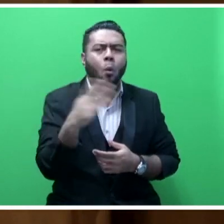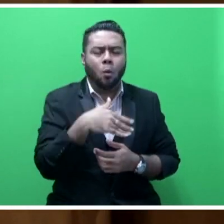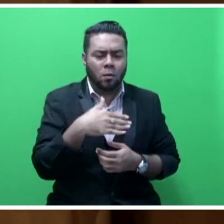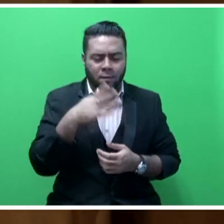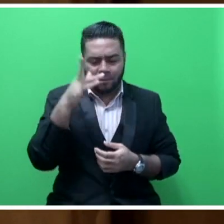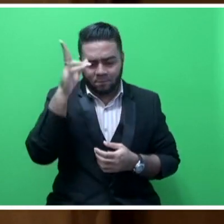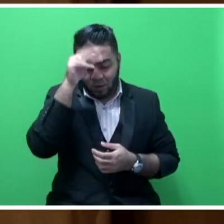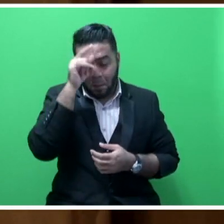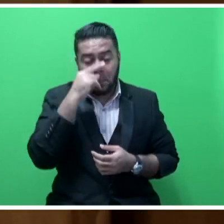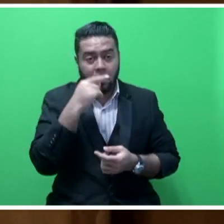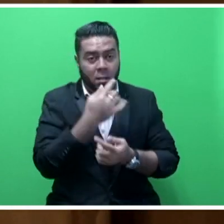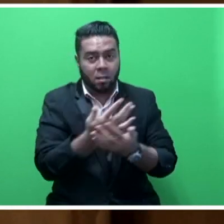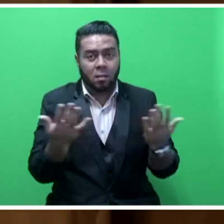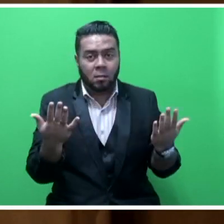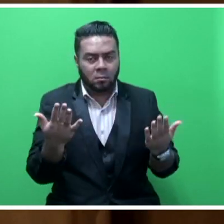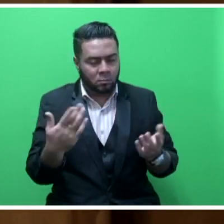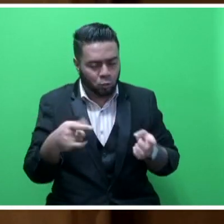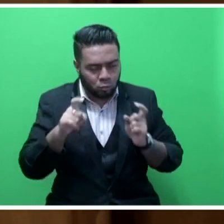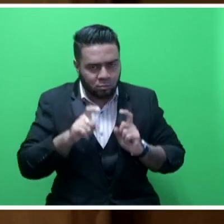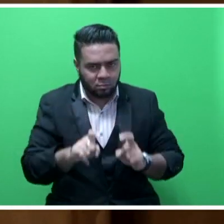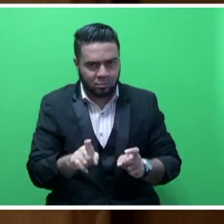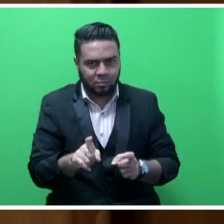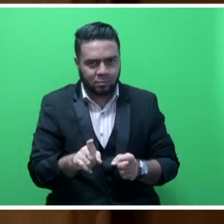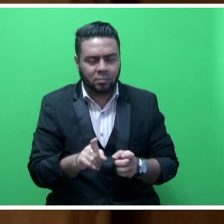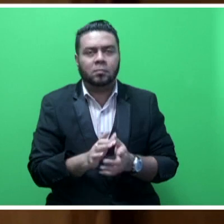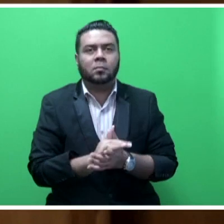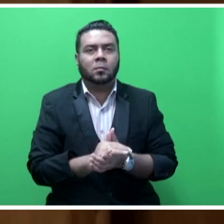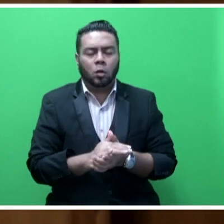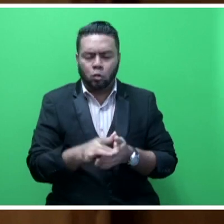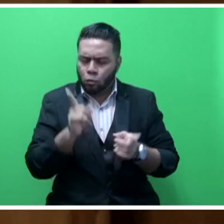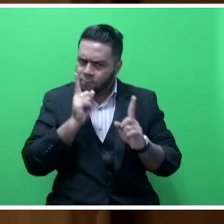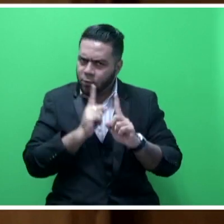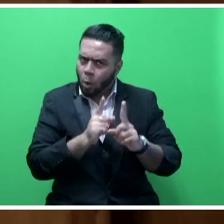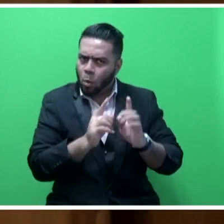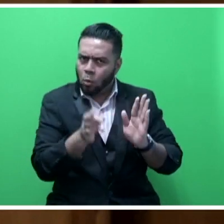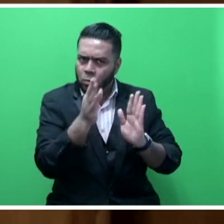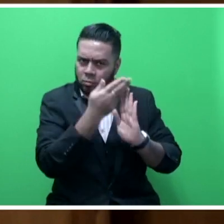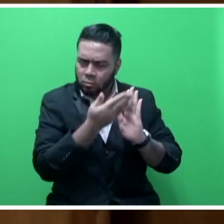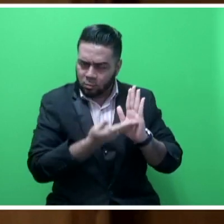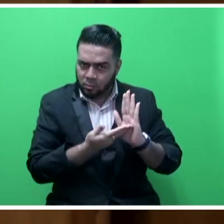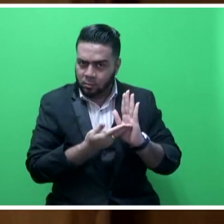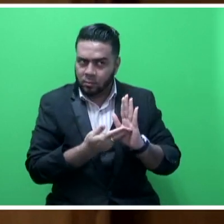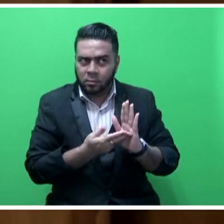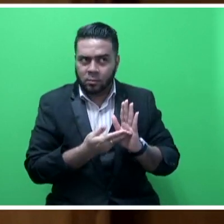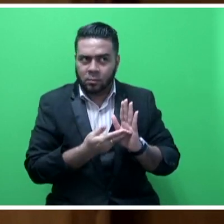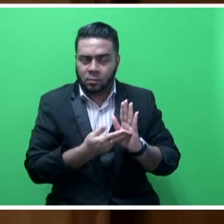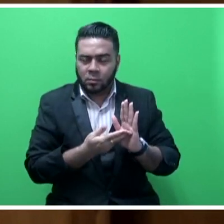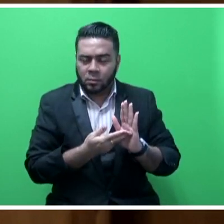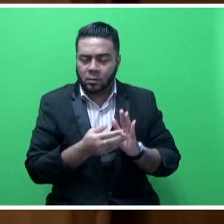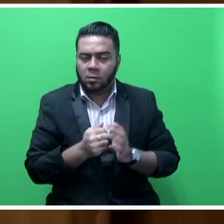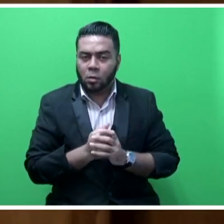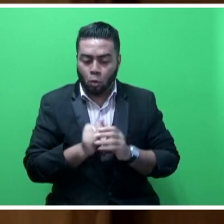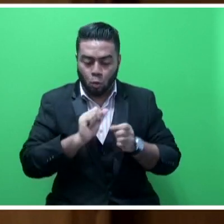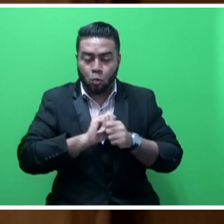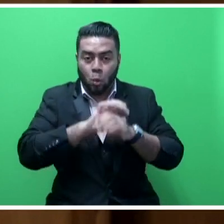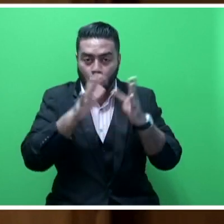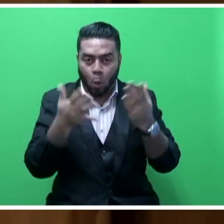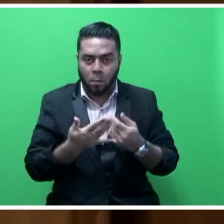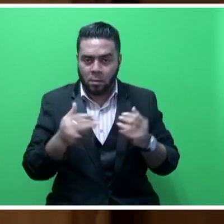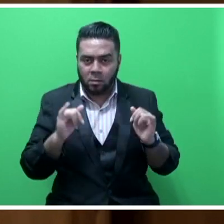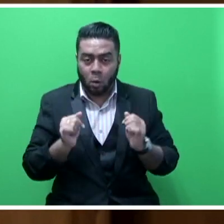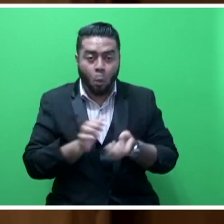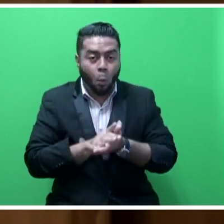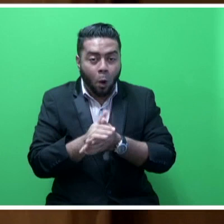vigilant and disciplined, to adhering to the only proven prevention to this global pandemic: